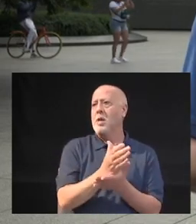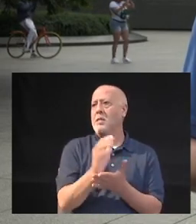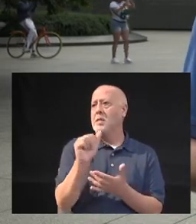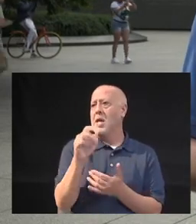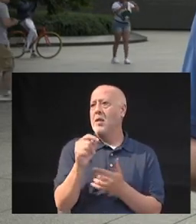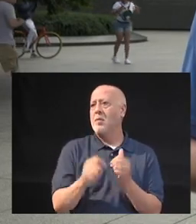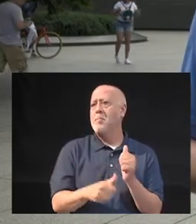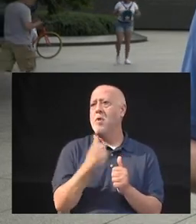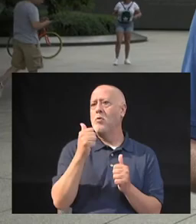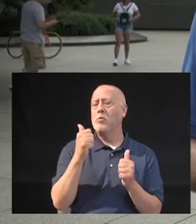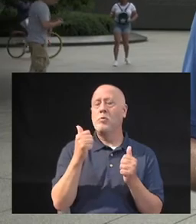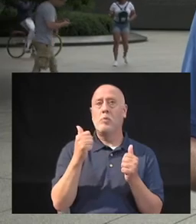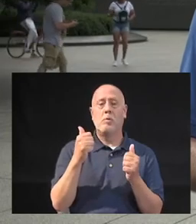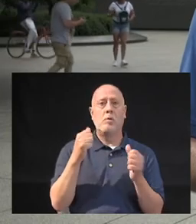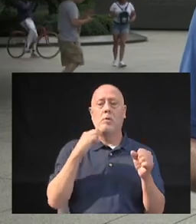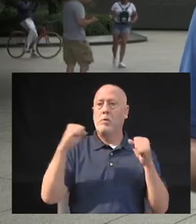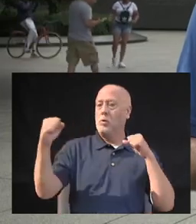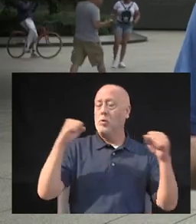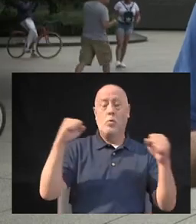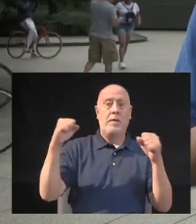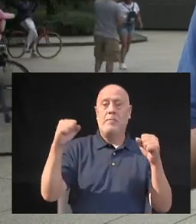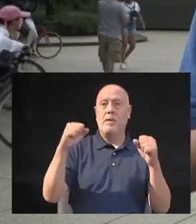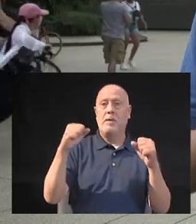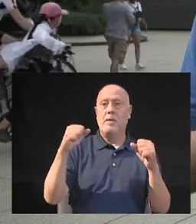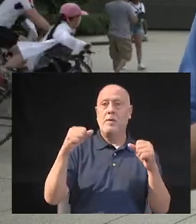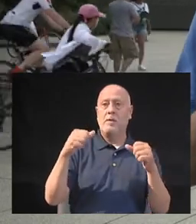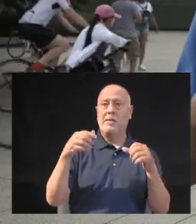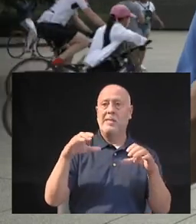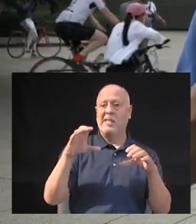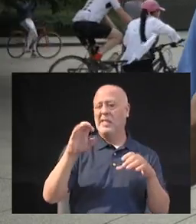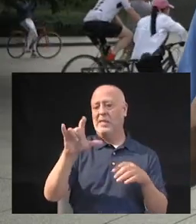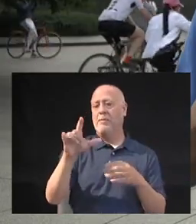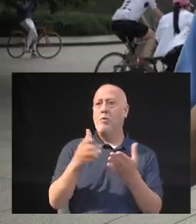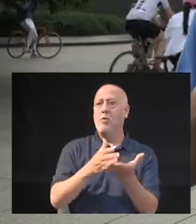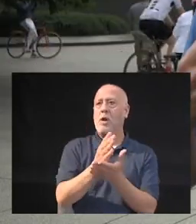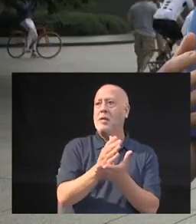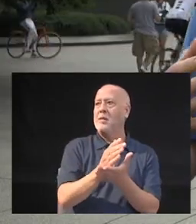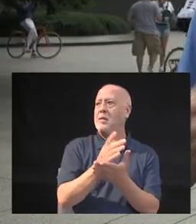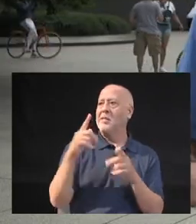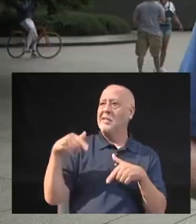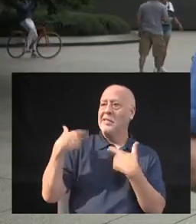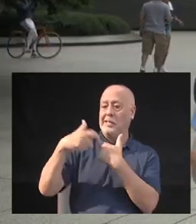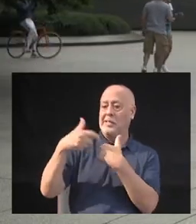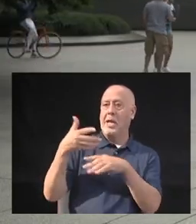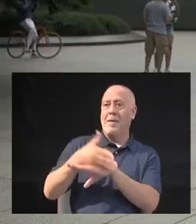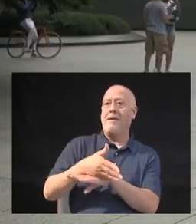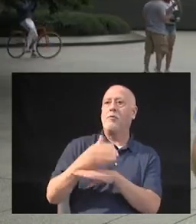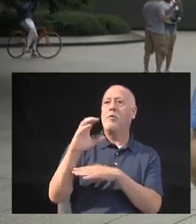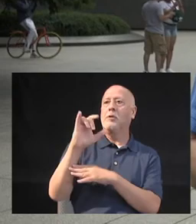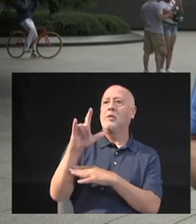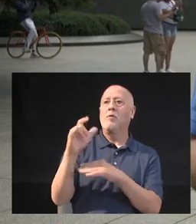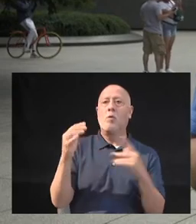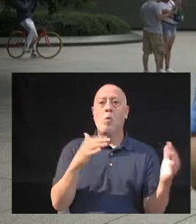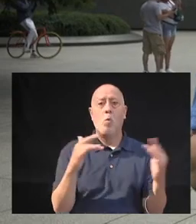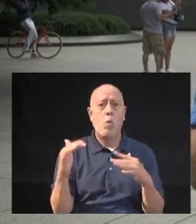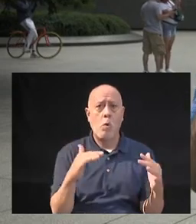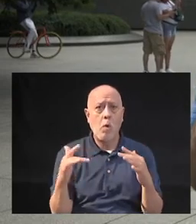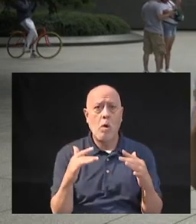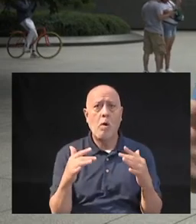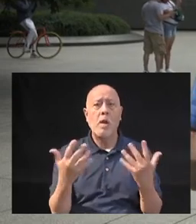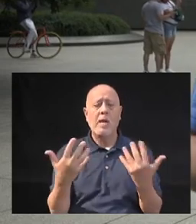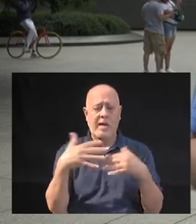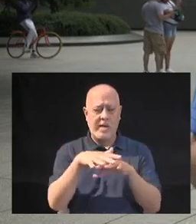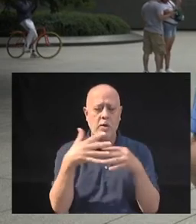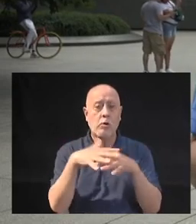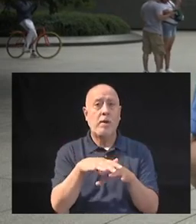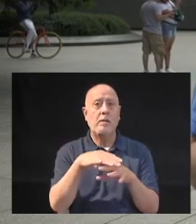most sweeping civil rights legislation since the time after the Civil War. It integrates